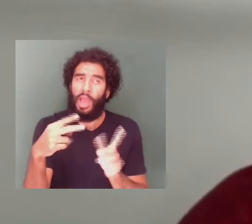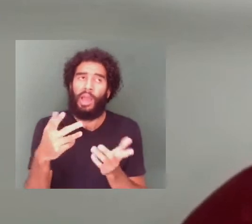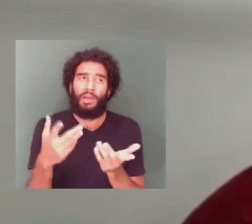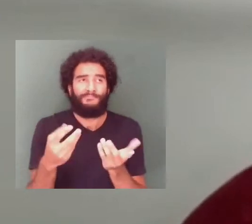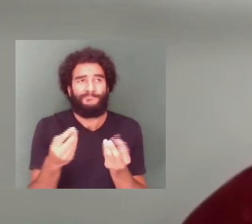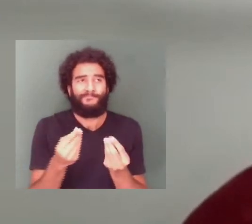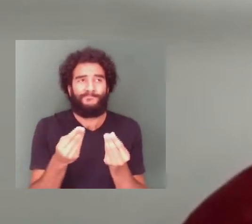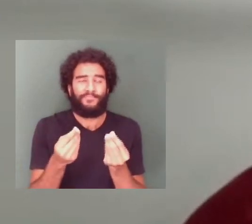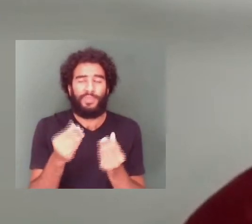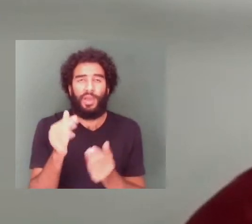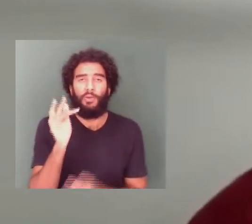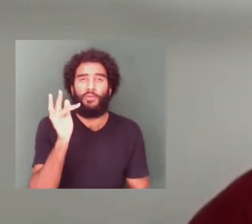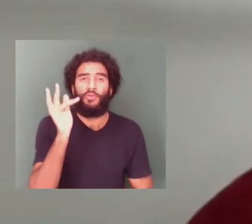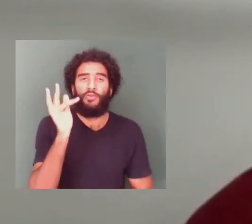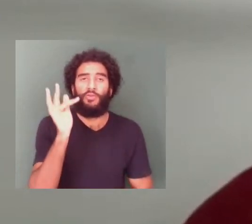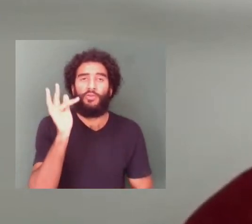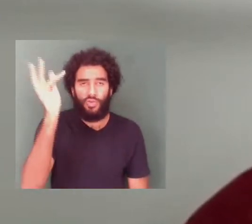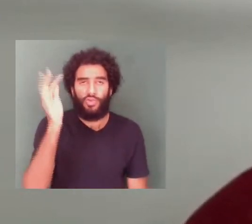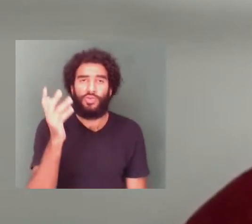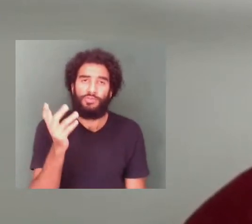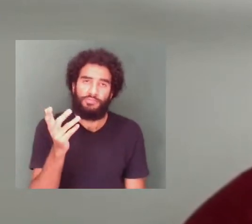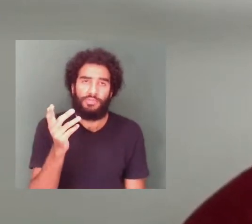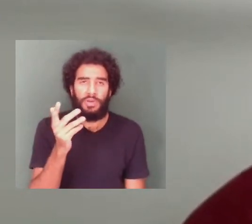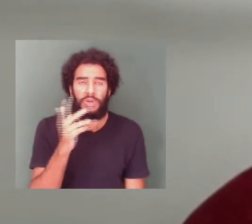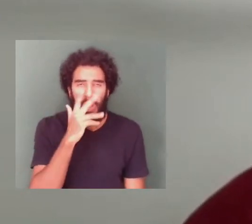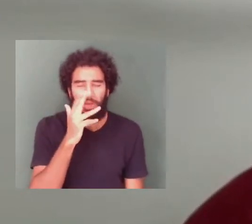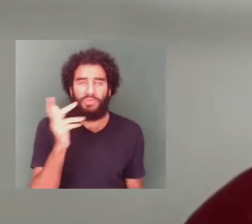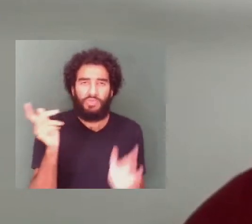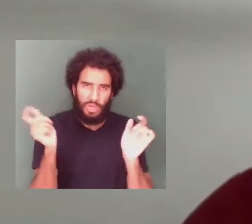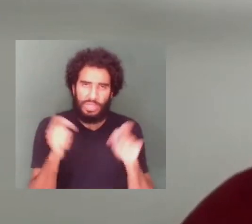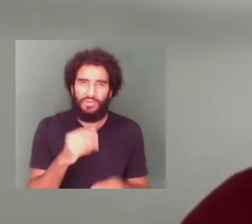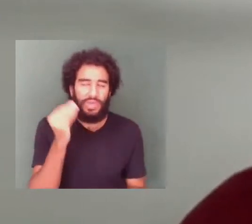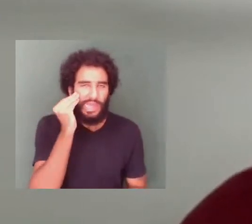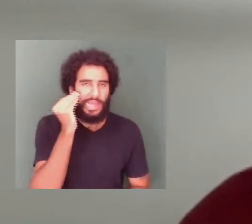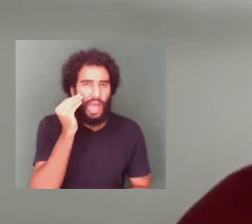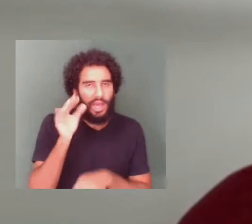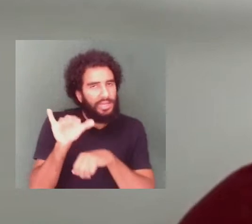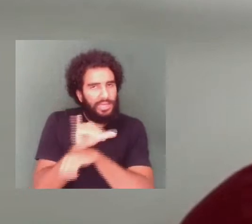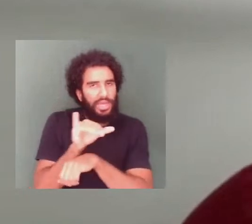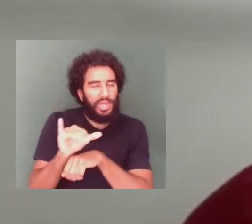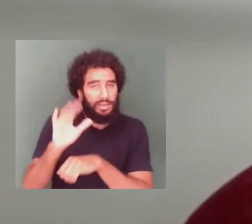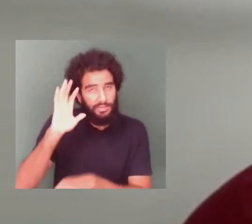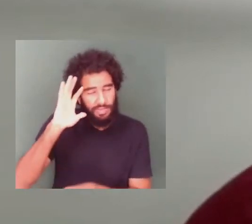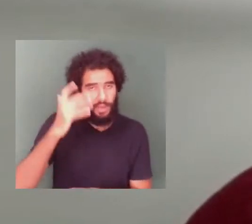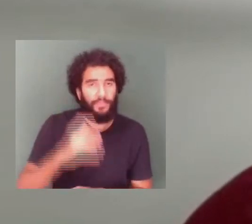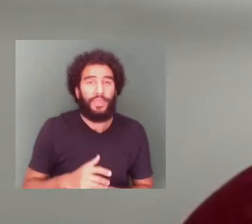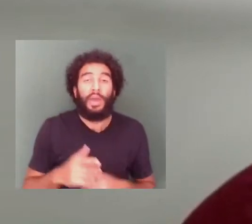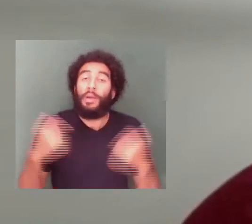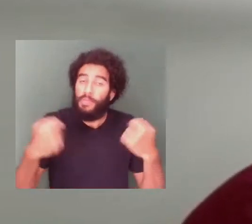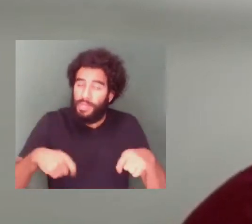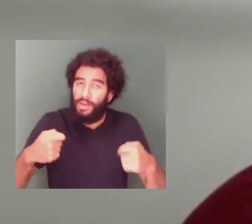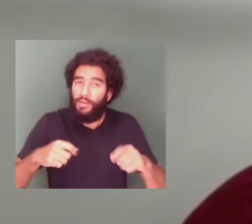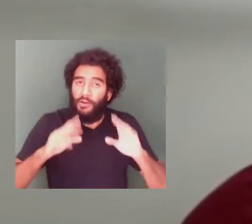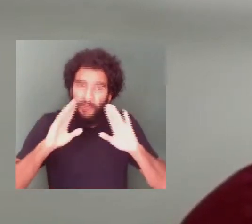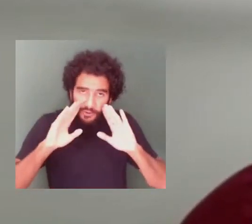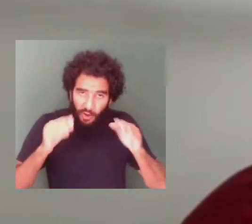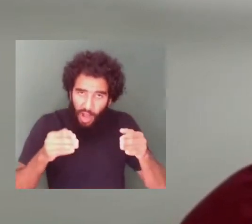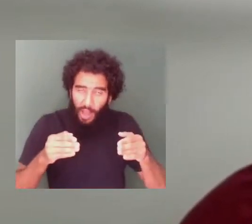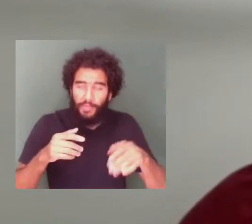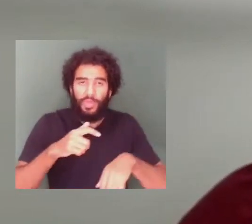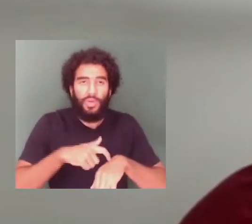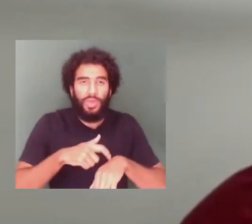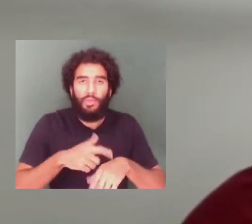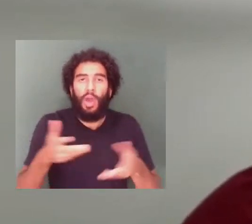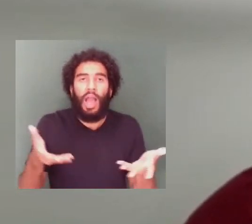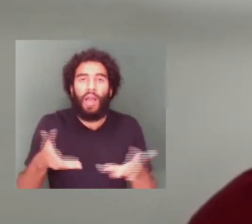I think it is a future that we could eventually get to. But right now, we're not trying to eliminate the formula. We're trying to minimize